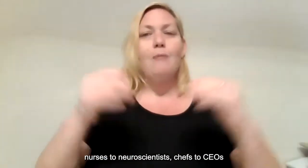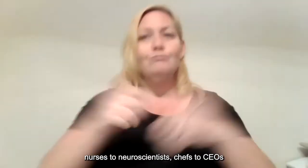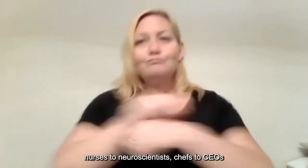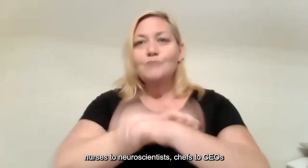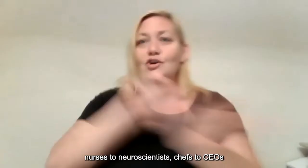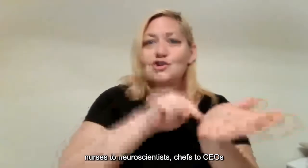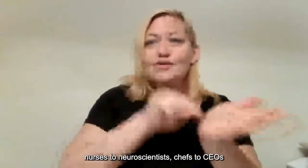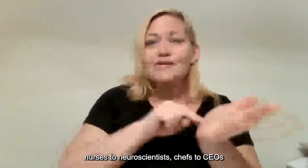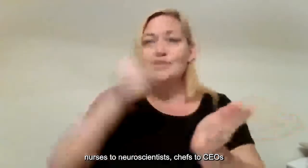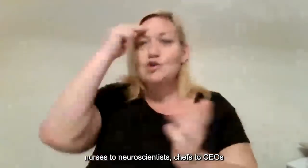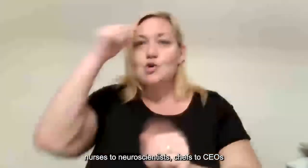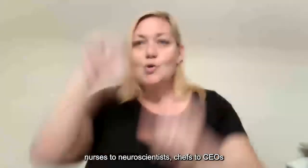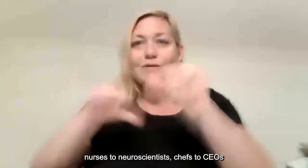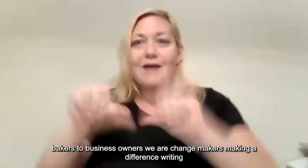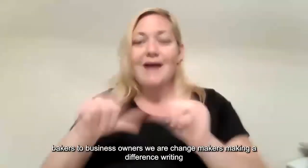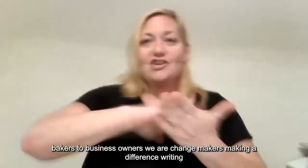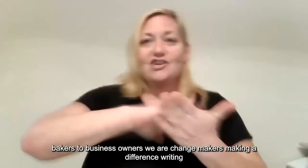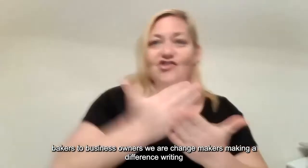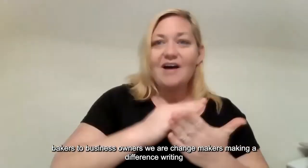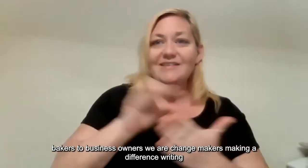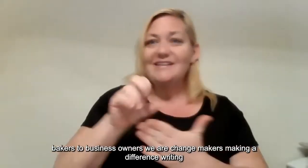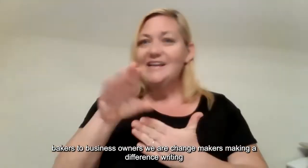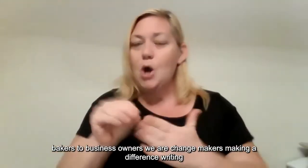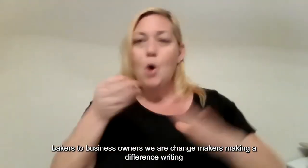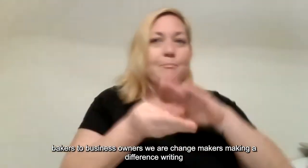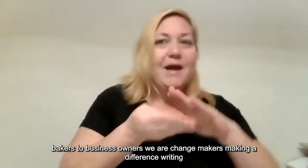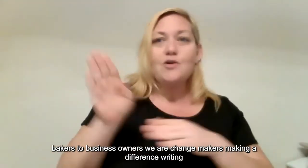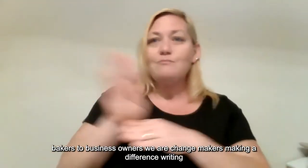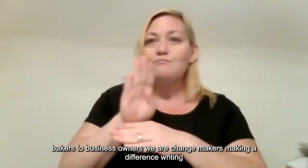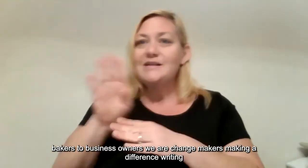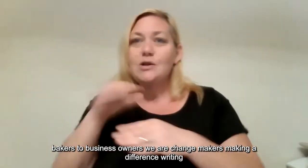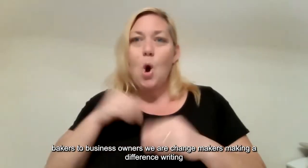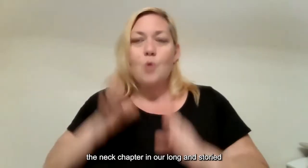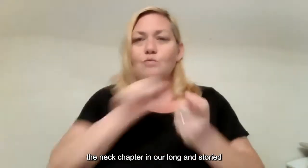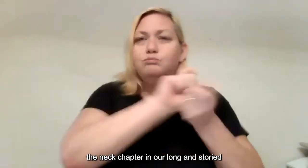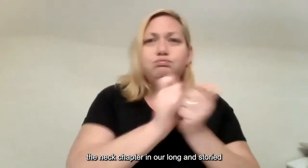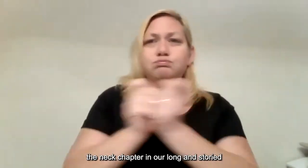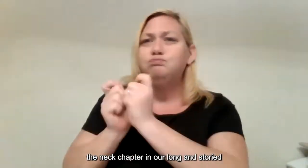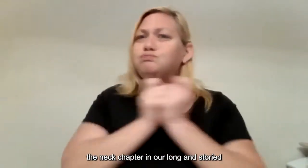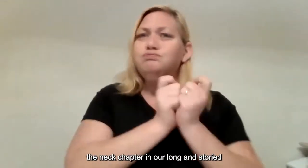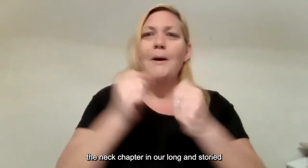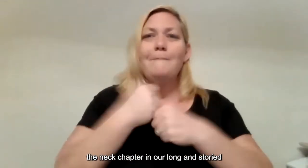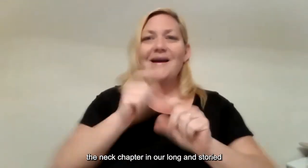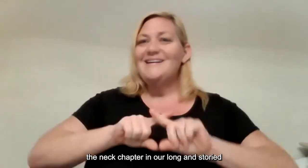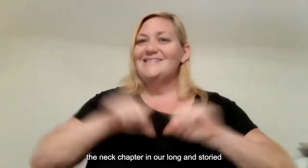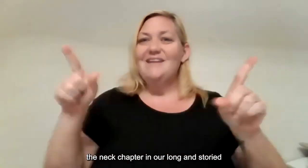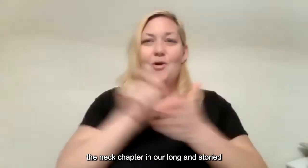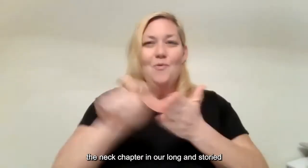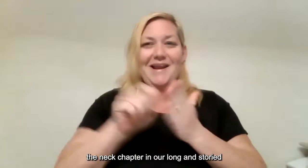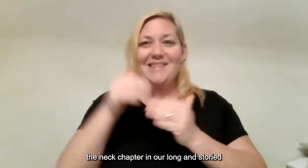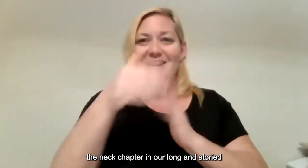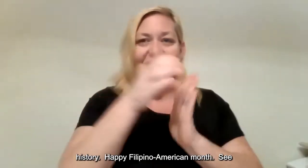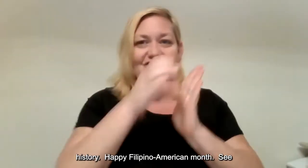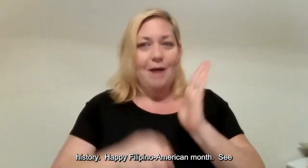to neuroscientists, chefs to CEOs, bakers to business owners. We are change makers making a difference, writing the next chapter in